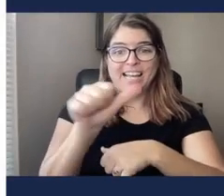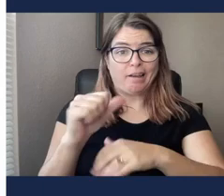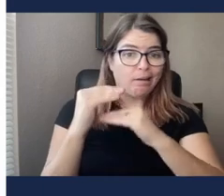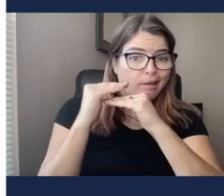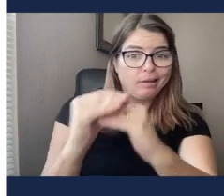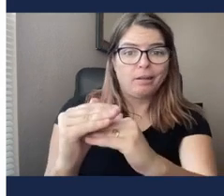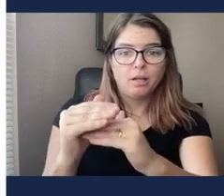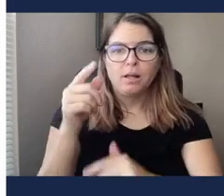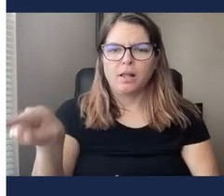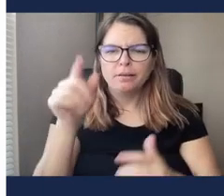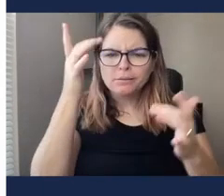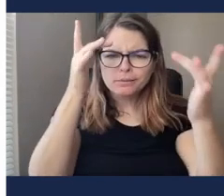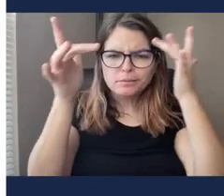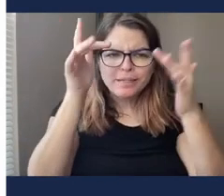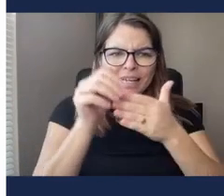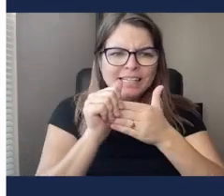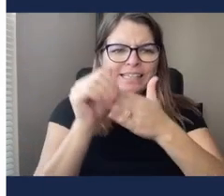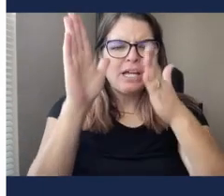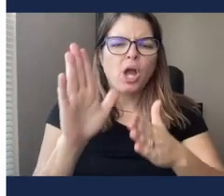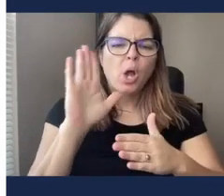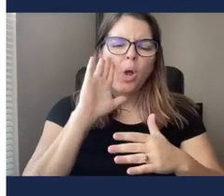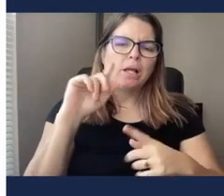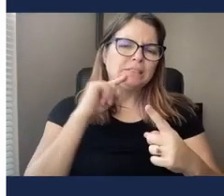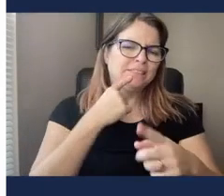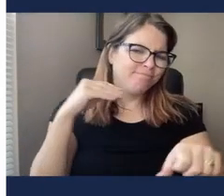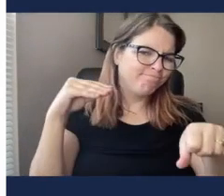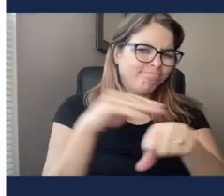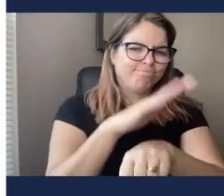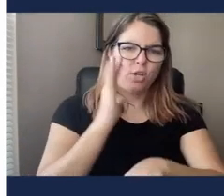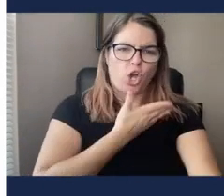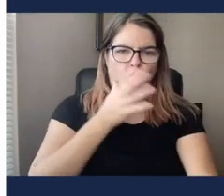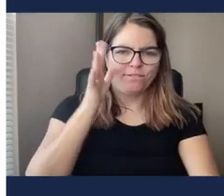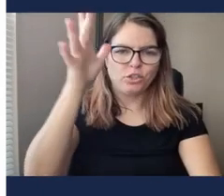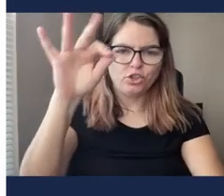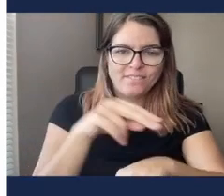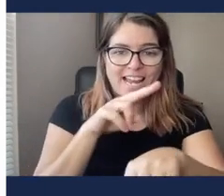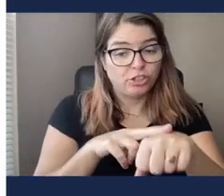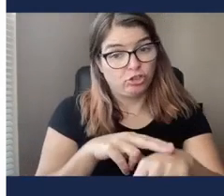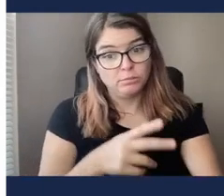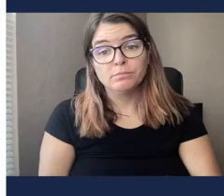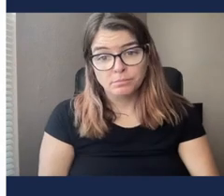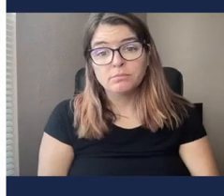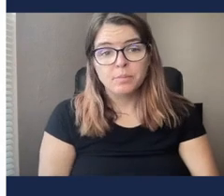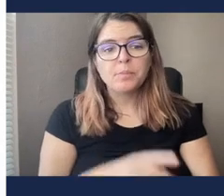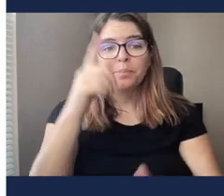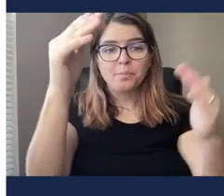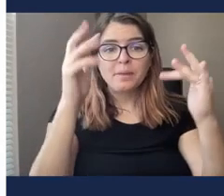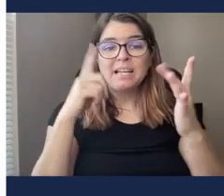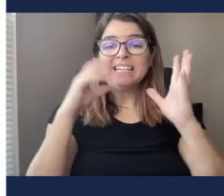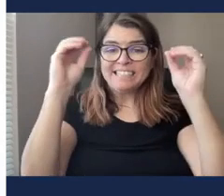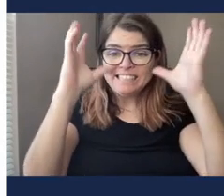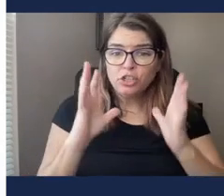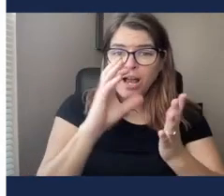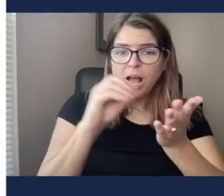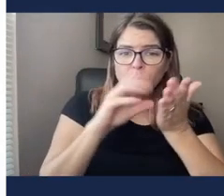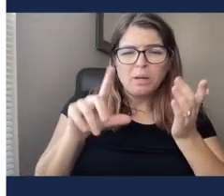and universities would imperil the future of our nation. As I said, they wrote, teachers and students must always